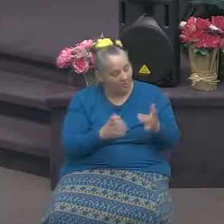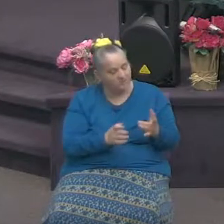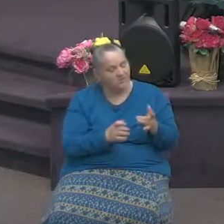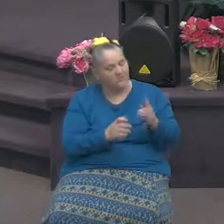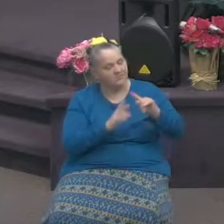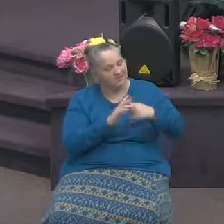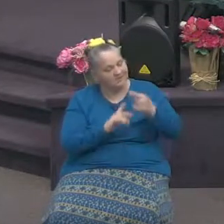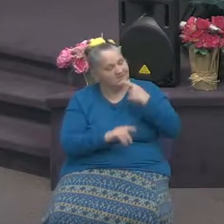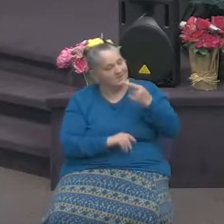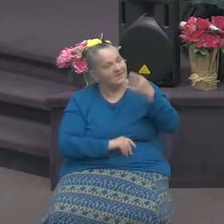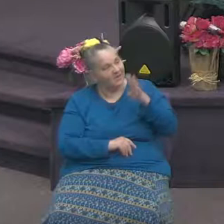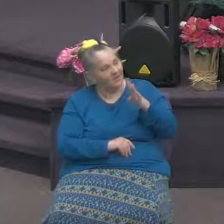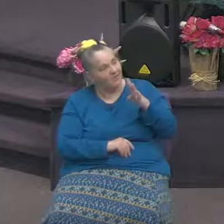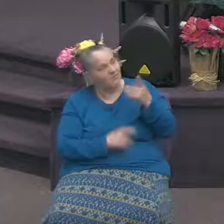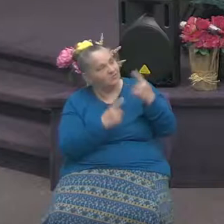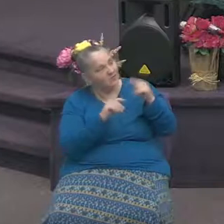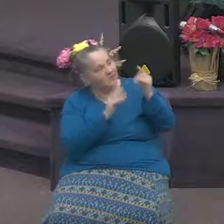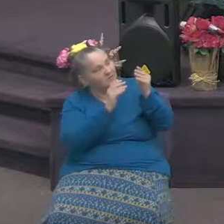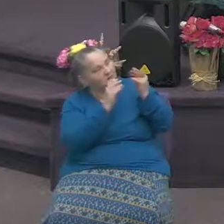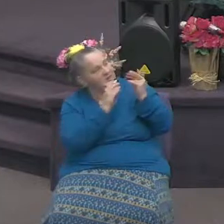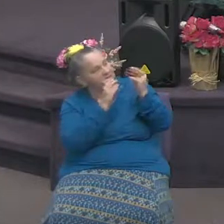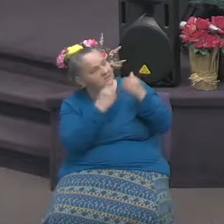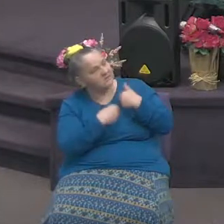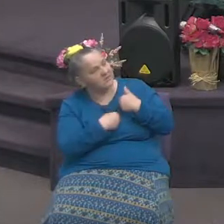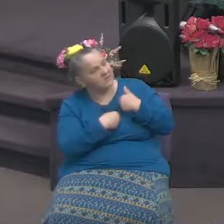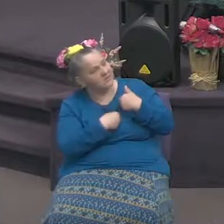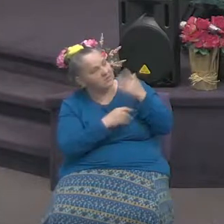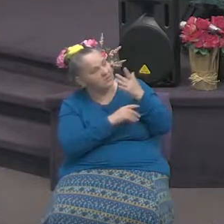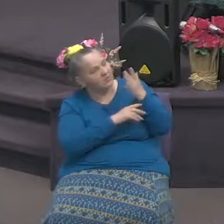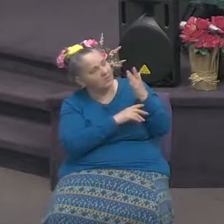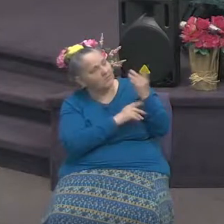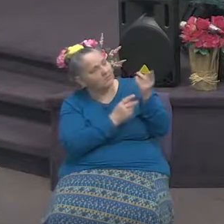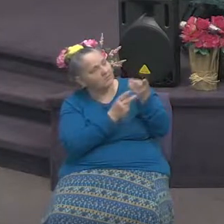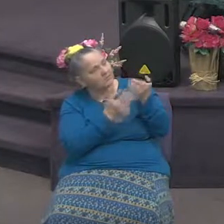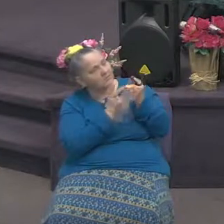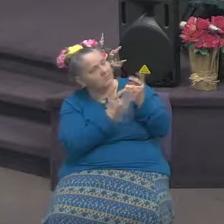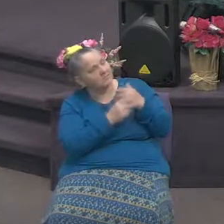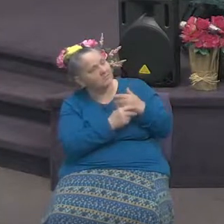you to begin to say, God, what are you trying to teach me in this wilderness?